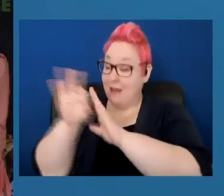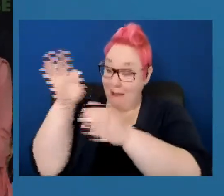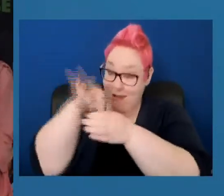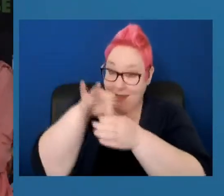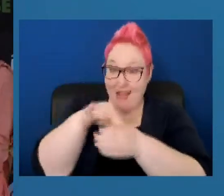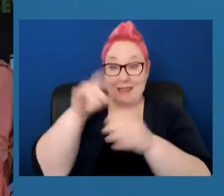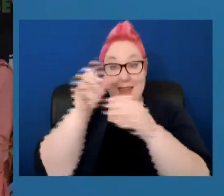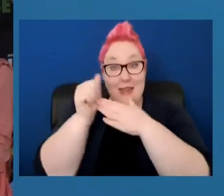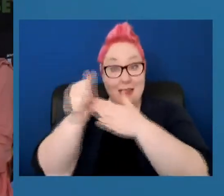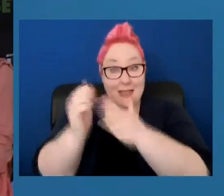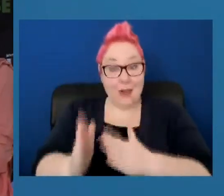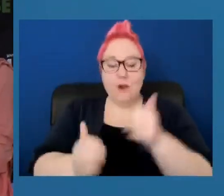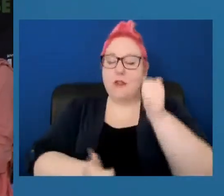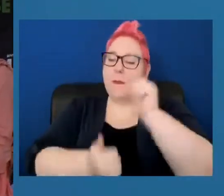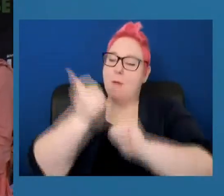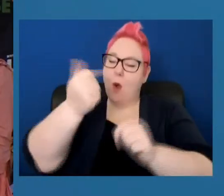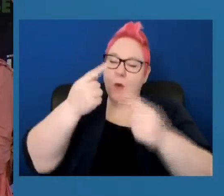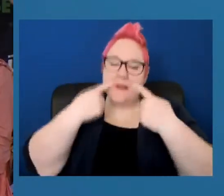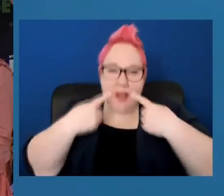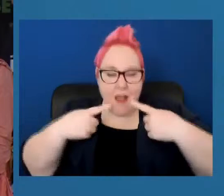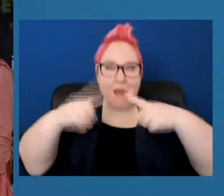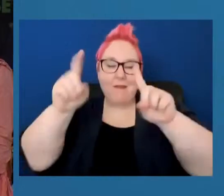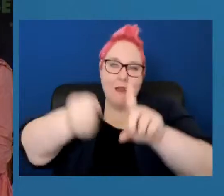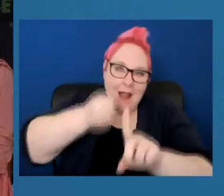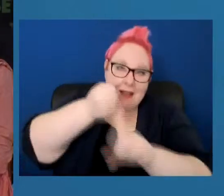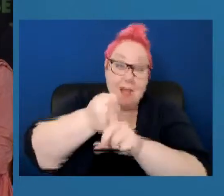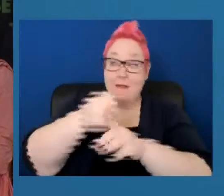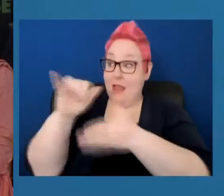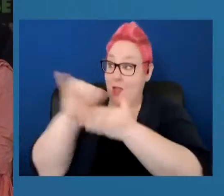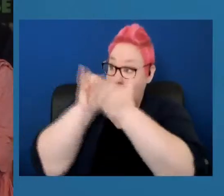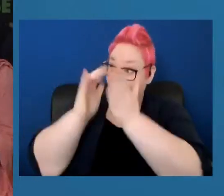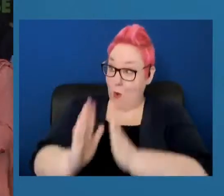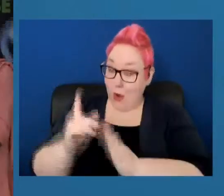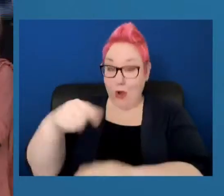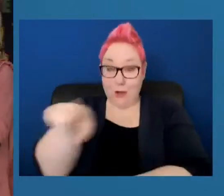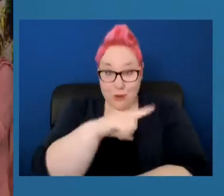most effective that working New Yorkers could hope for.